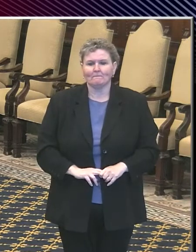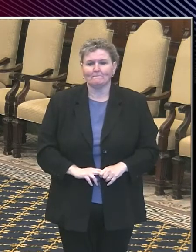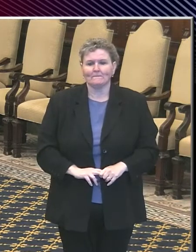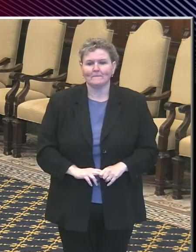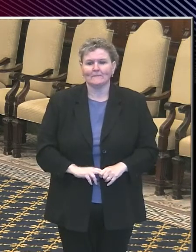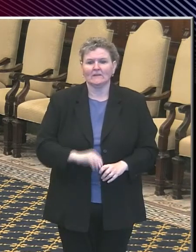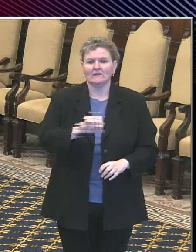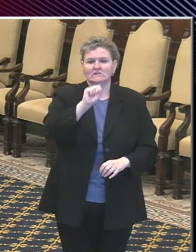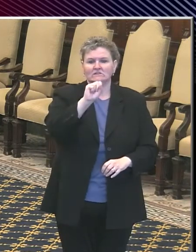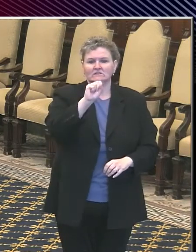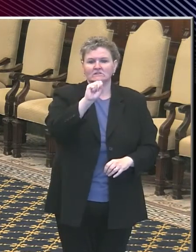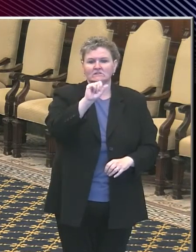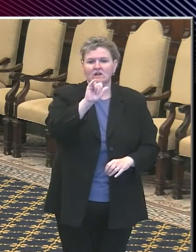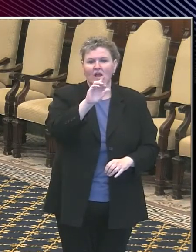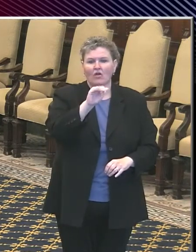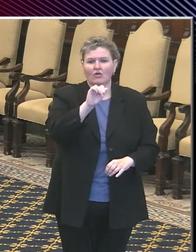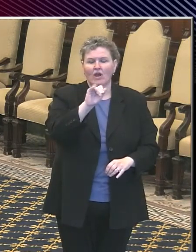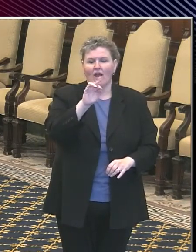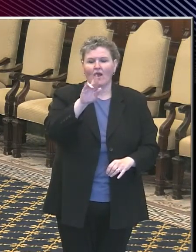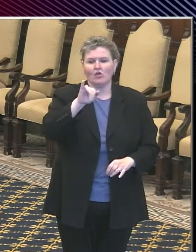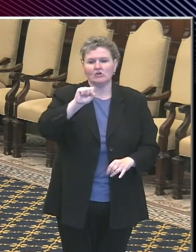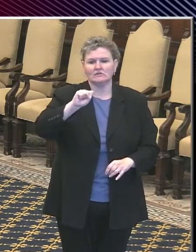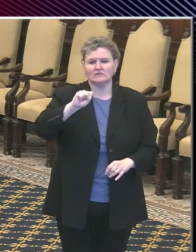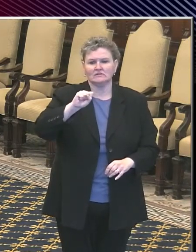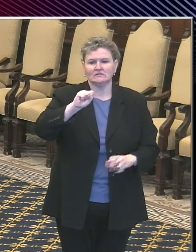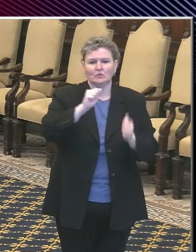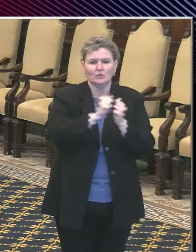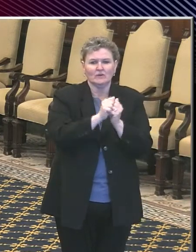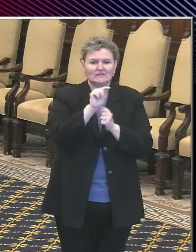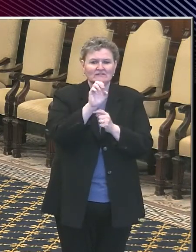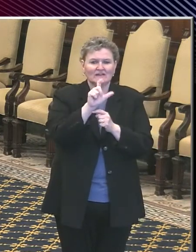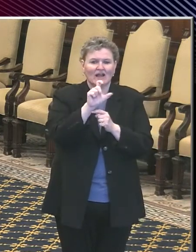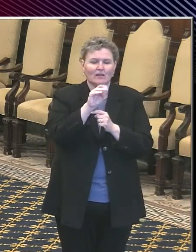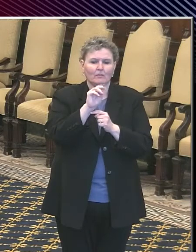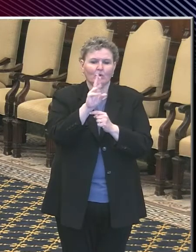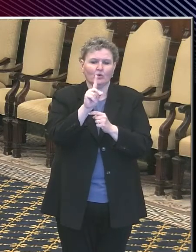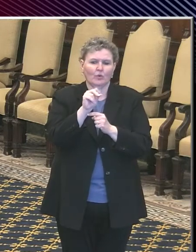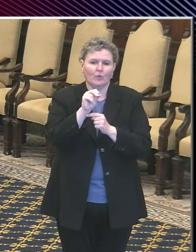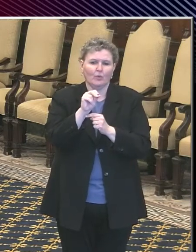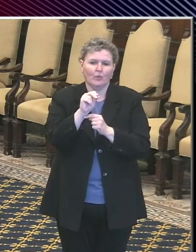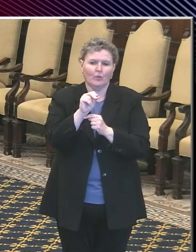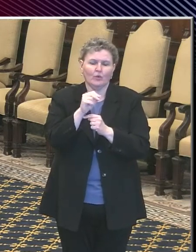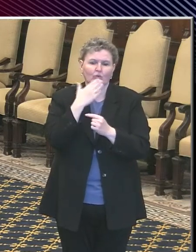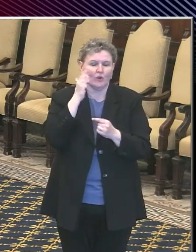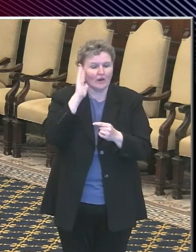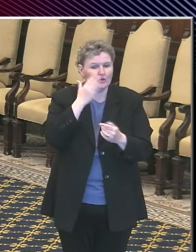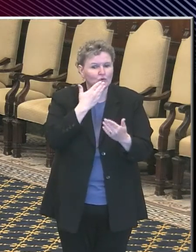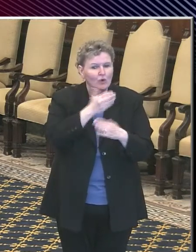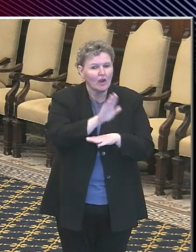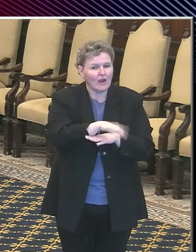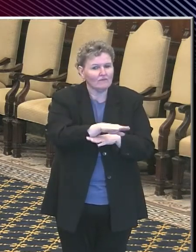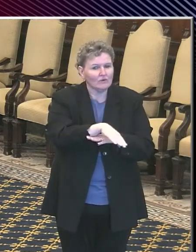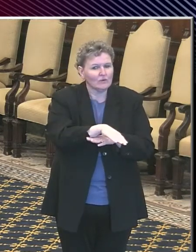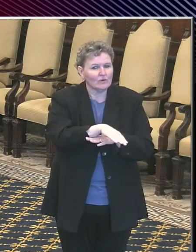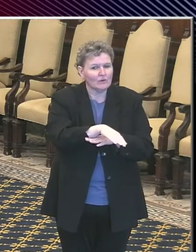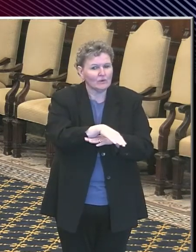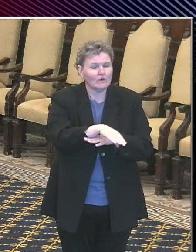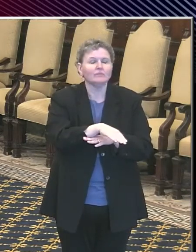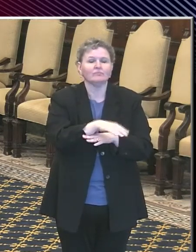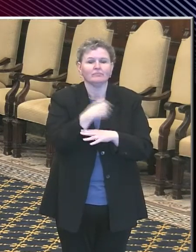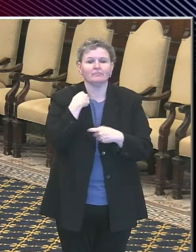the finance director have been pretty clear that the most recent report on spending did include some large expenditures, including some of the